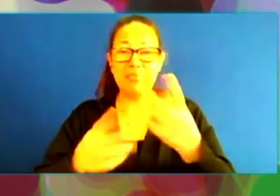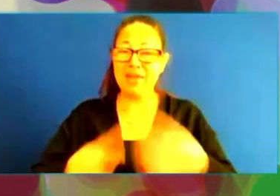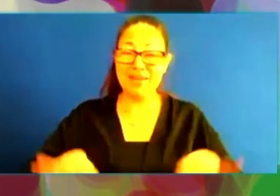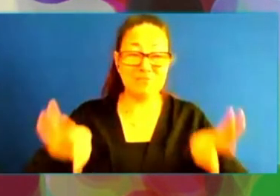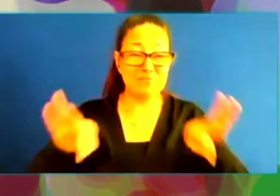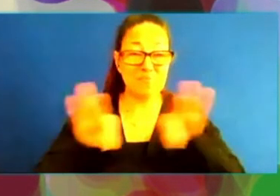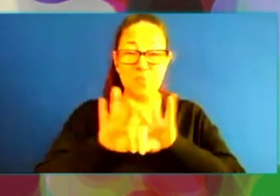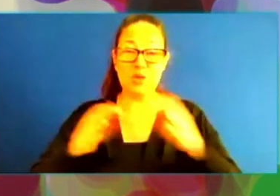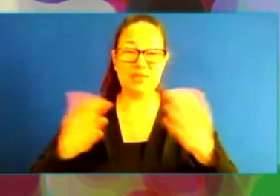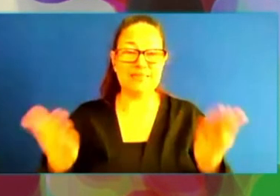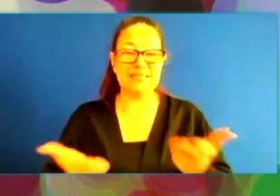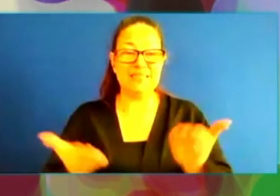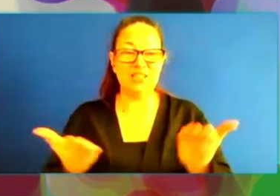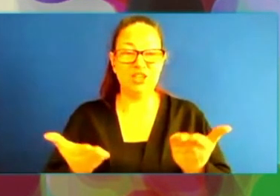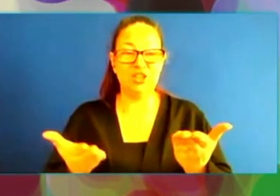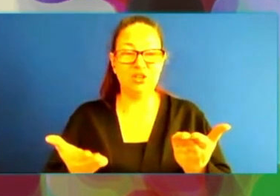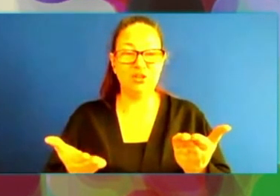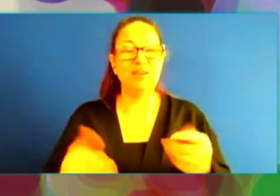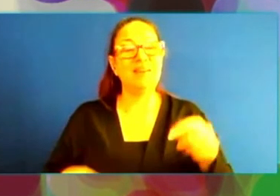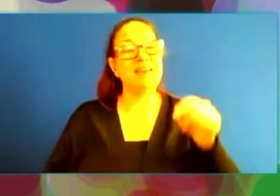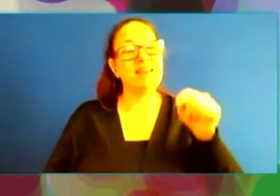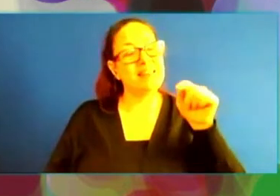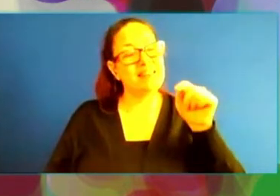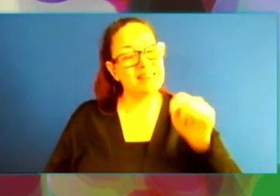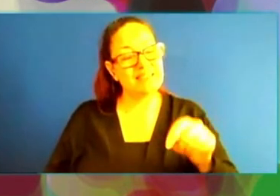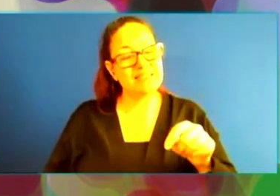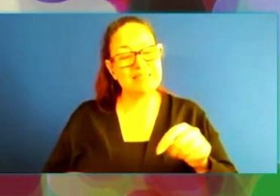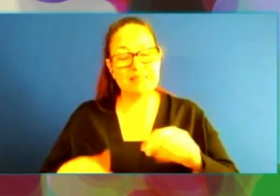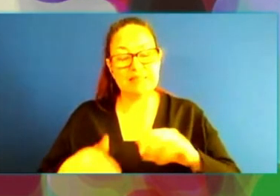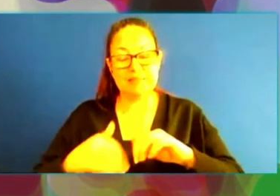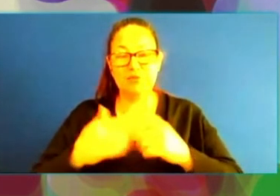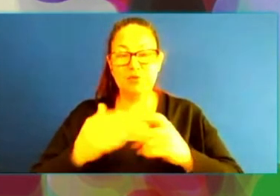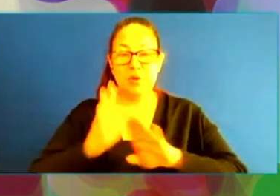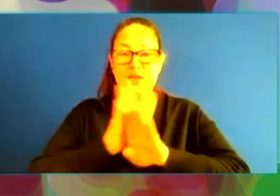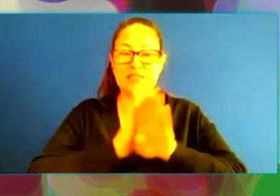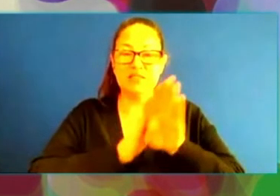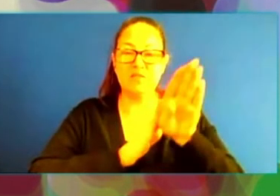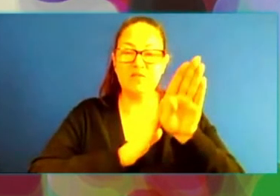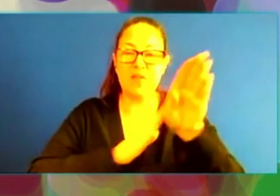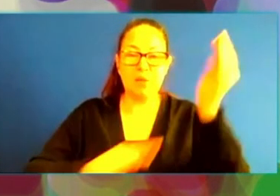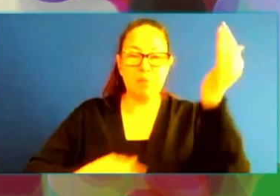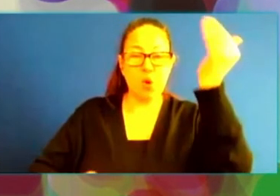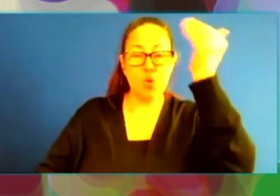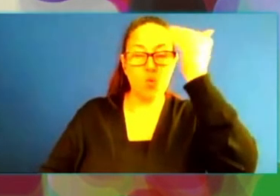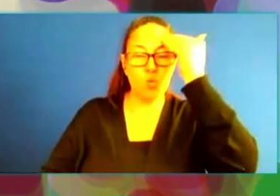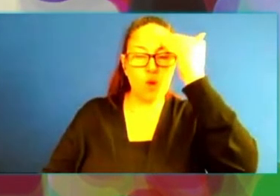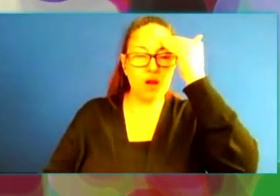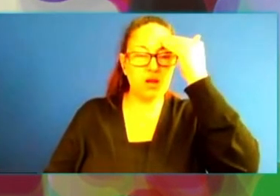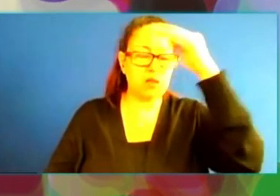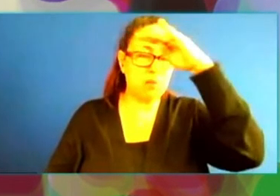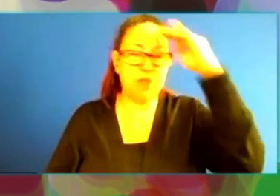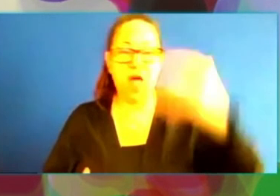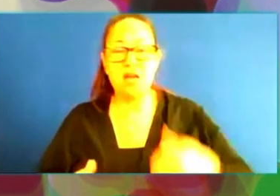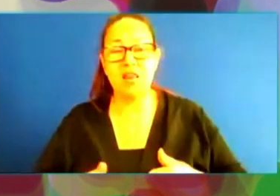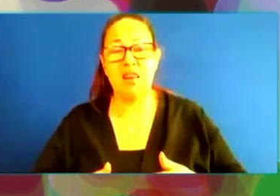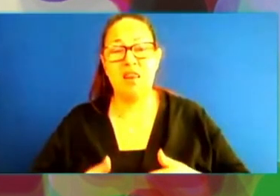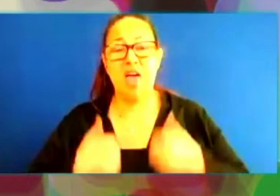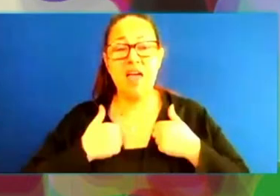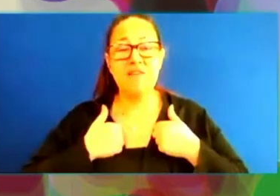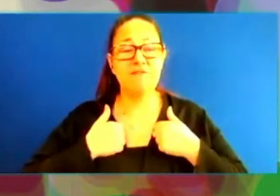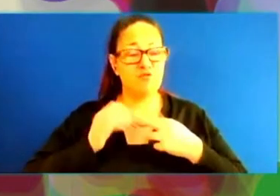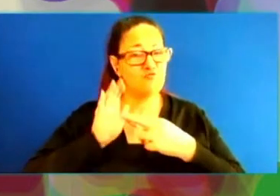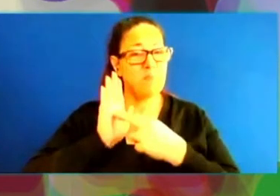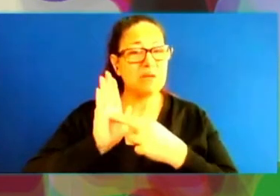And so it is the stream of developing awareness of Black life, the representation of Black